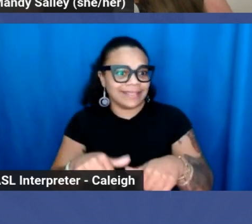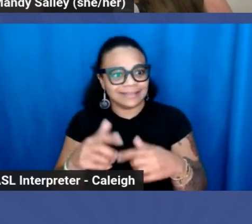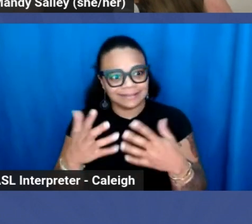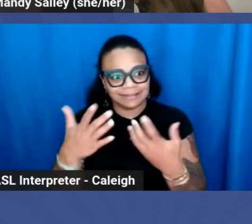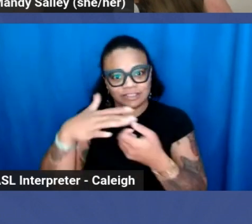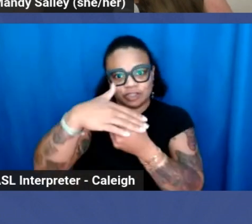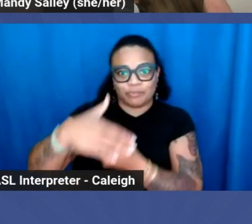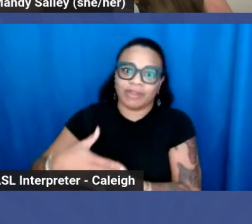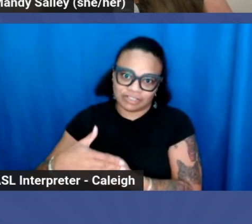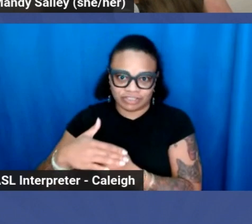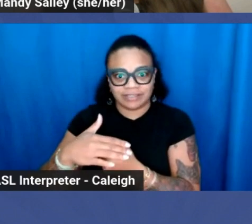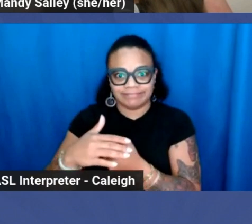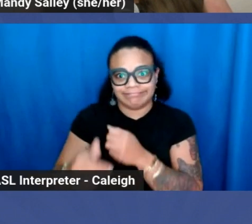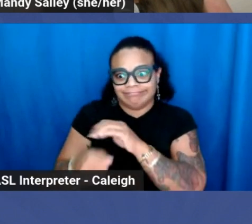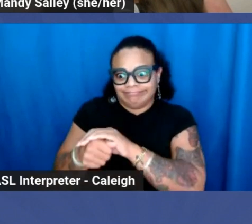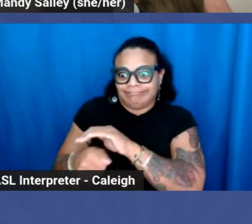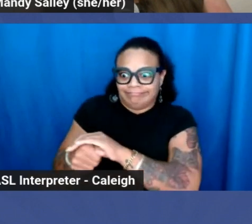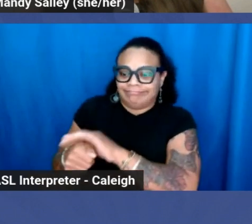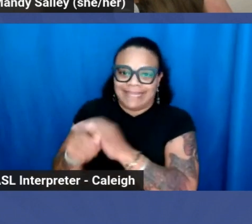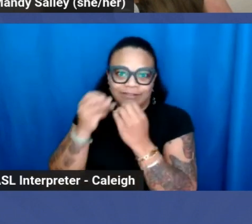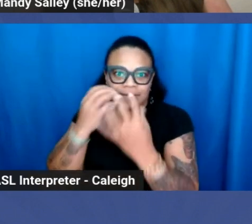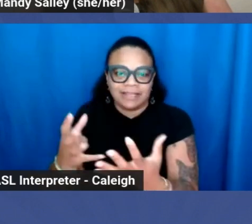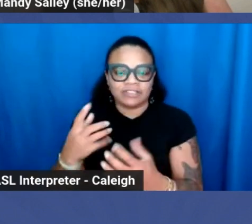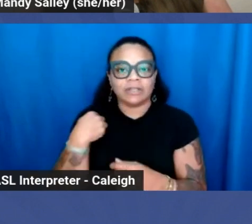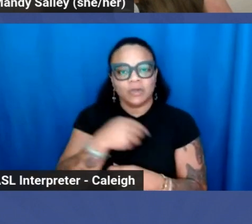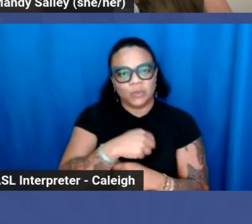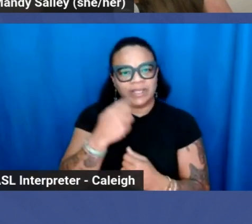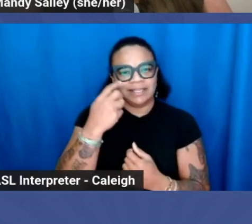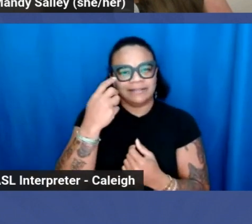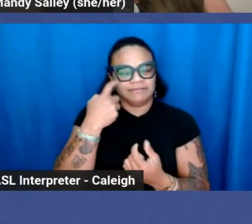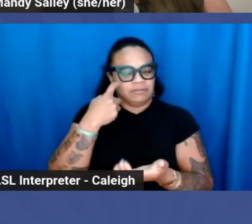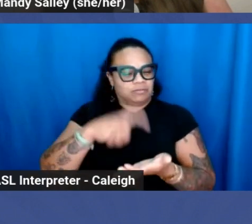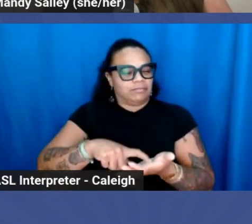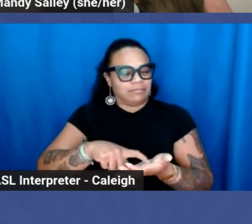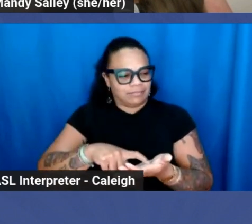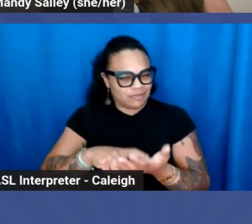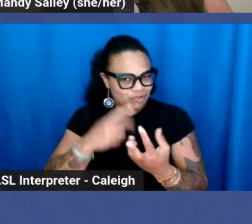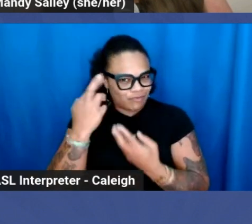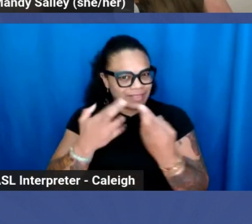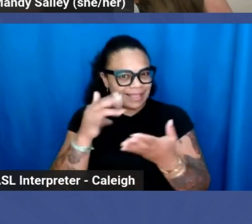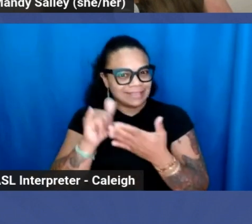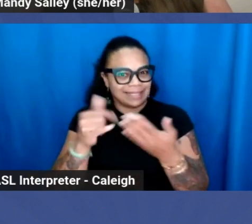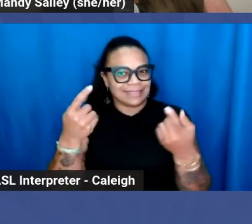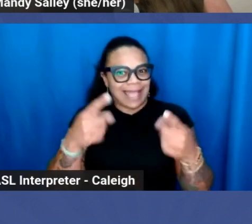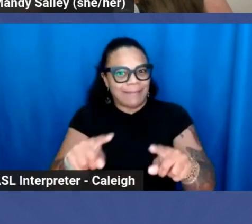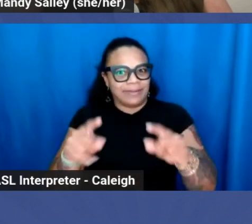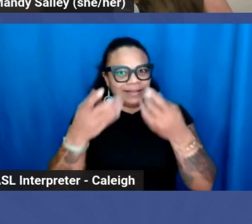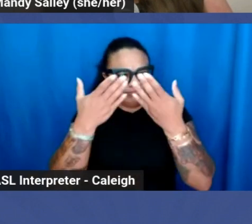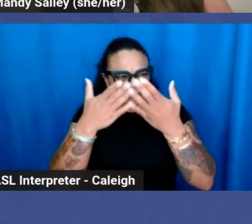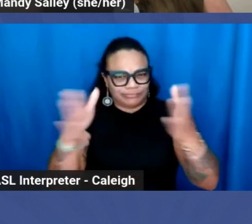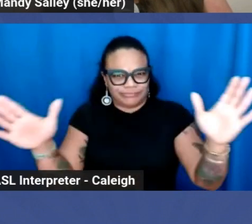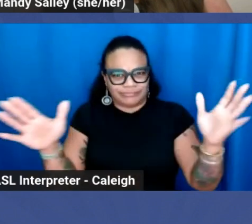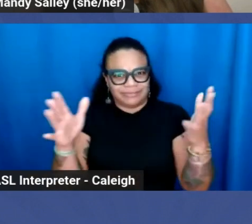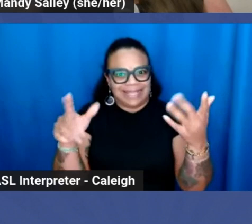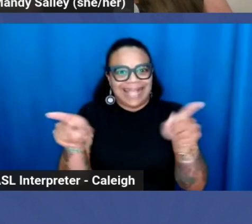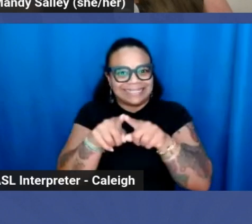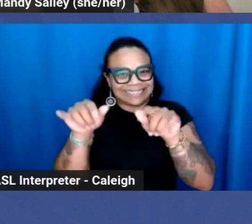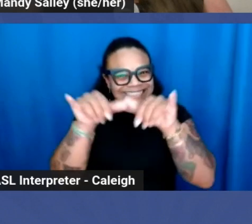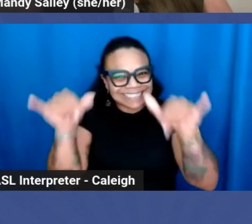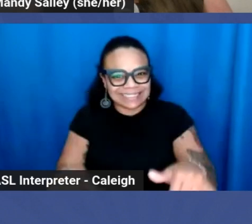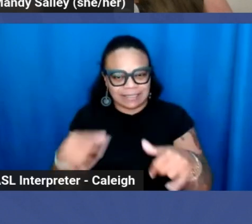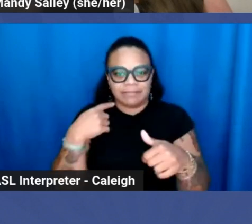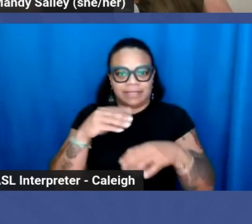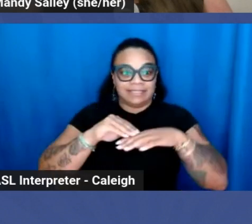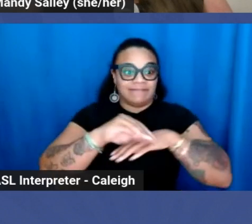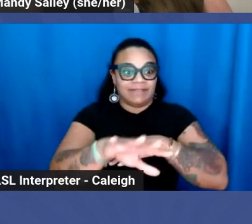of information is that we all realized that it's happening in a systemic way. It's affecting organizations as much